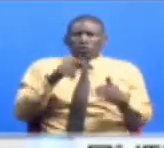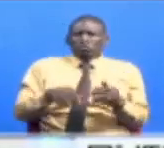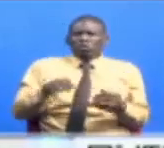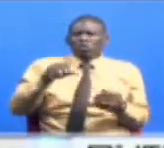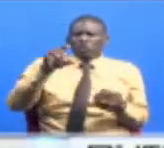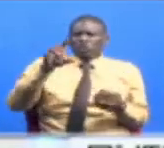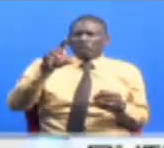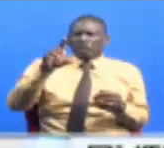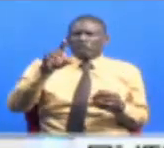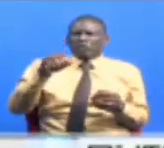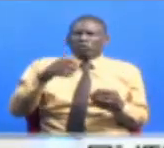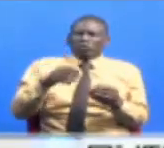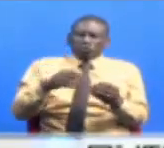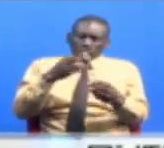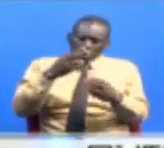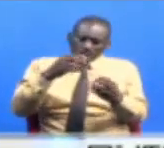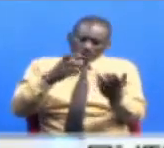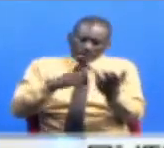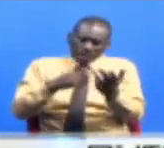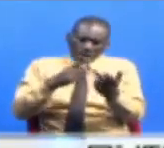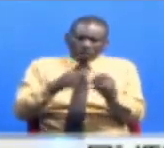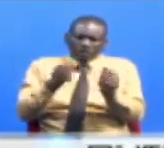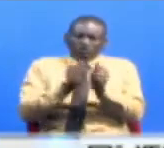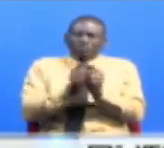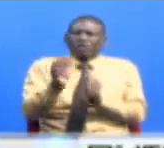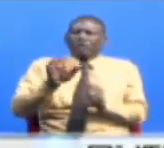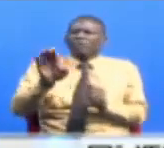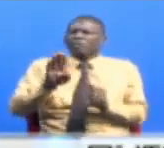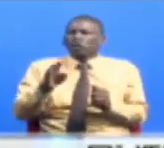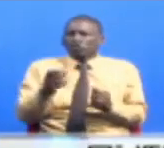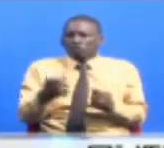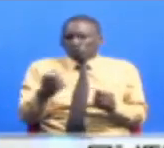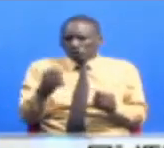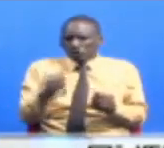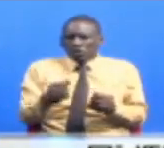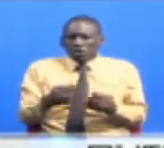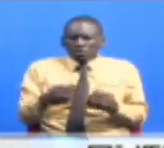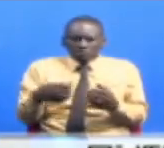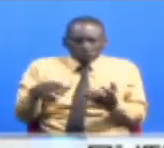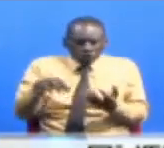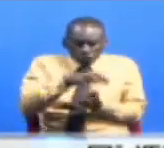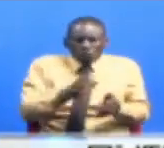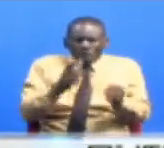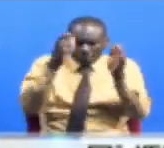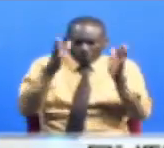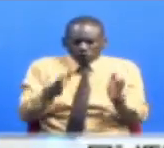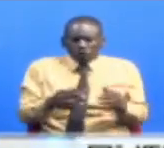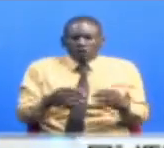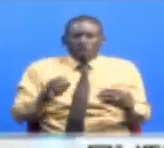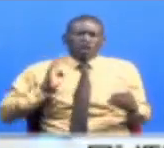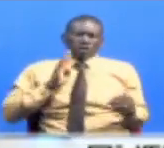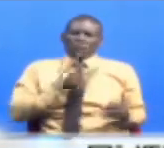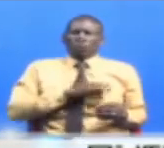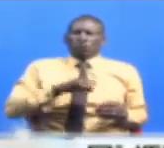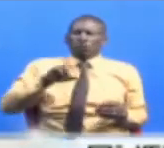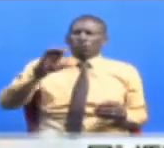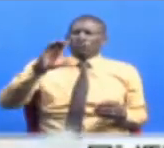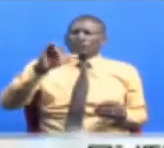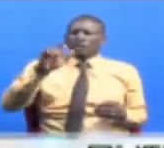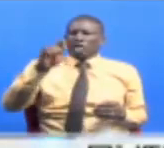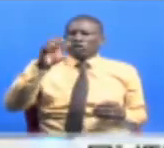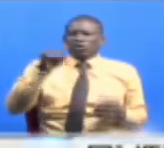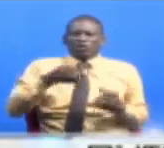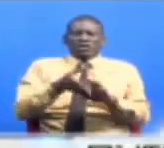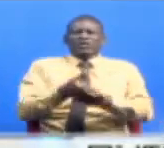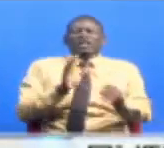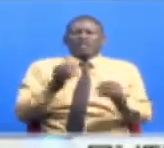Dande counts as 15 billion shillings, being taken around by just one individual. The whole board of Cytonn resigned and disappeared into the